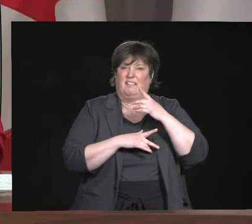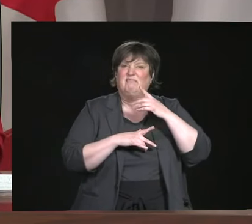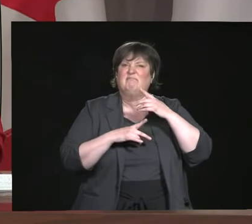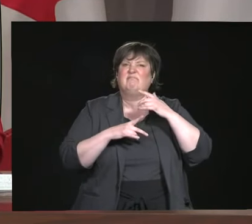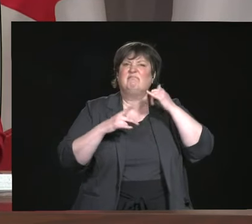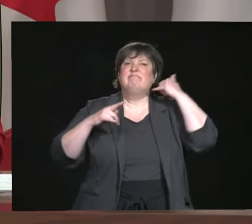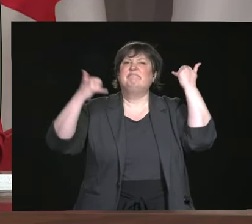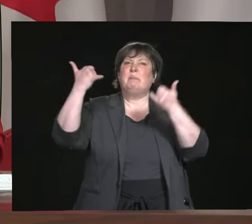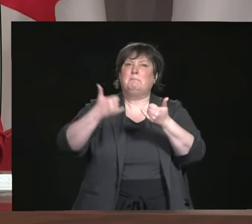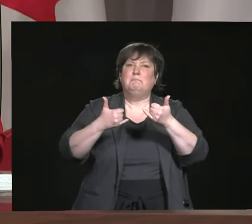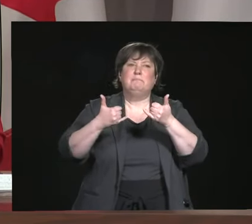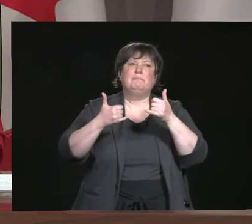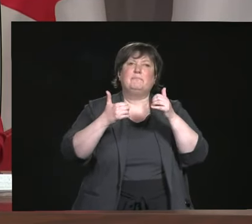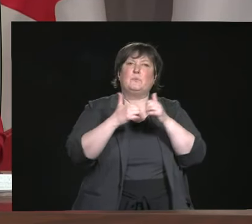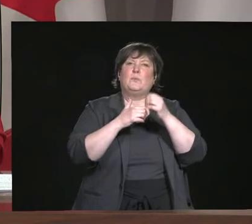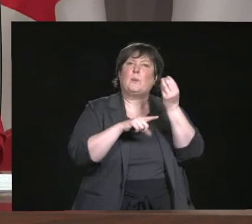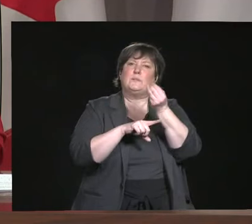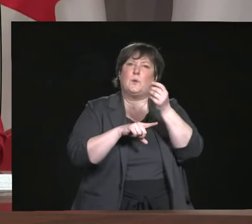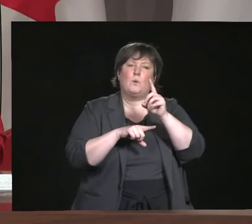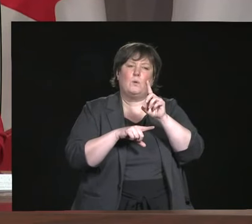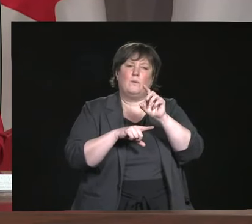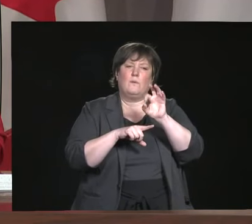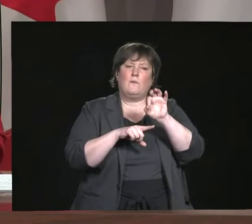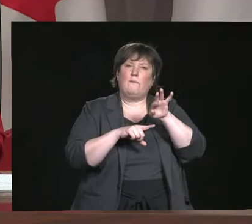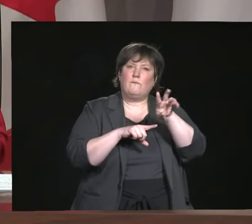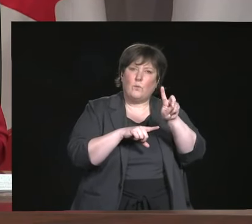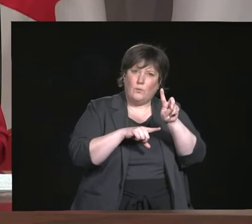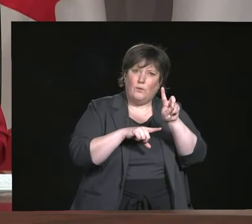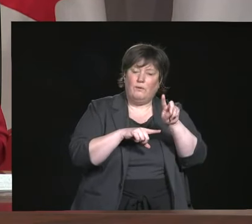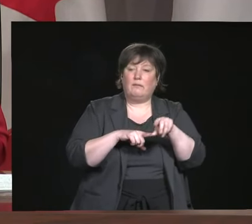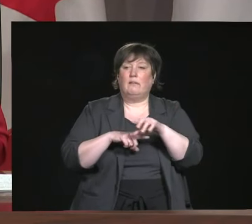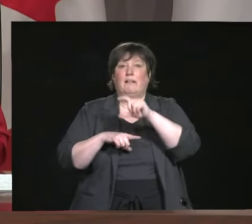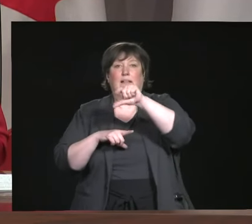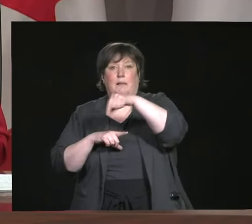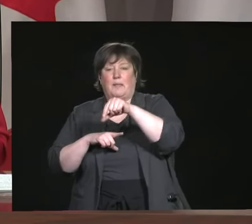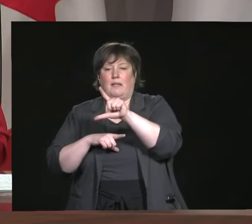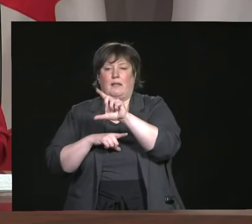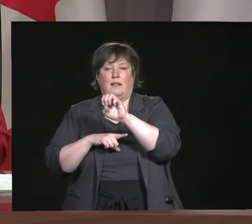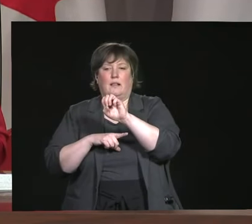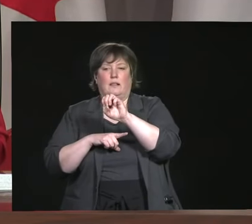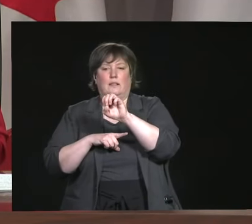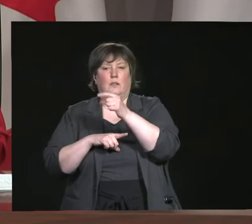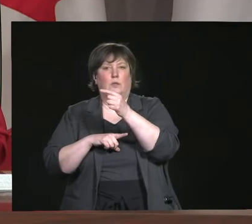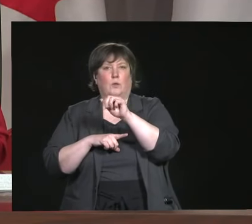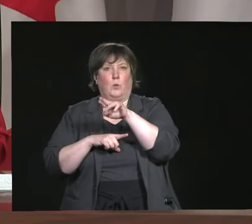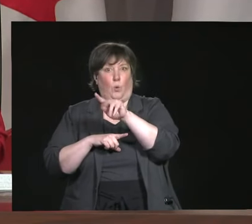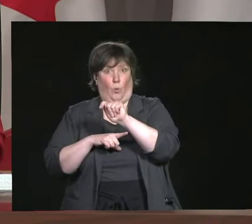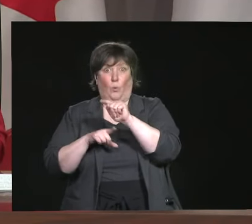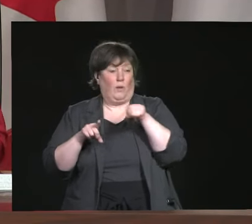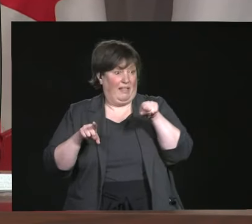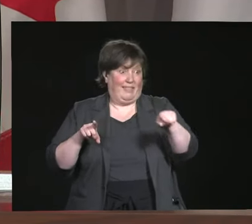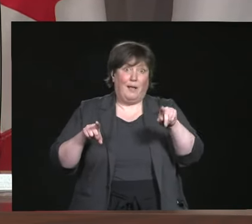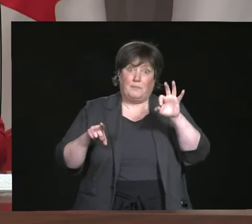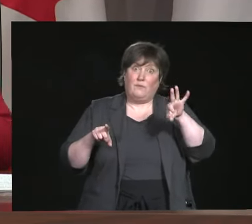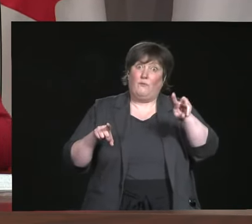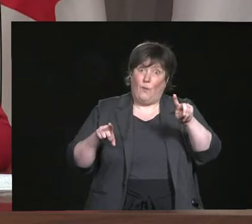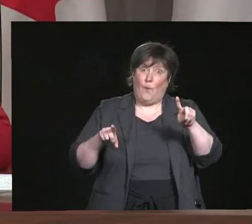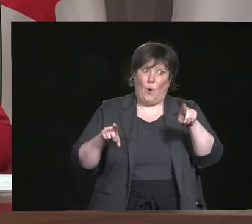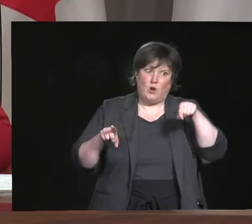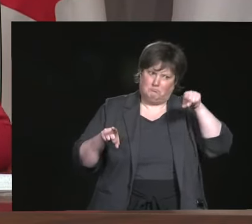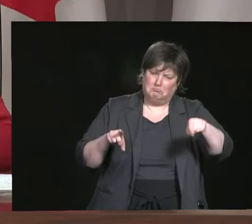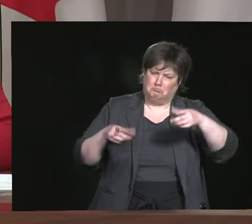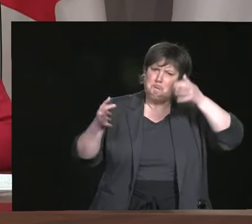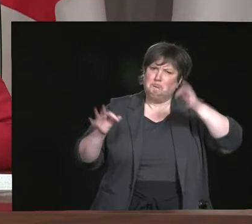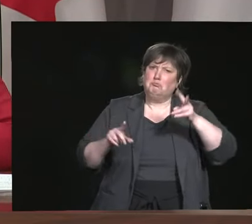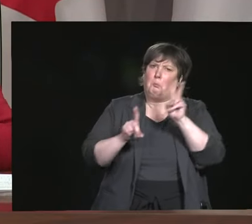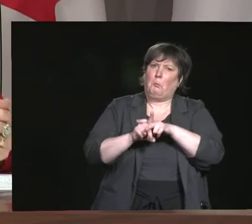and Francois Legault, which Premier Ford organized himself on his phone to work on